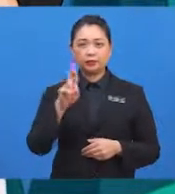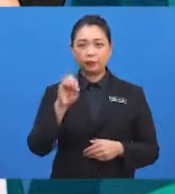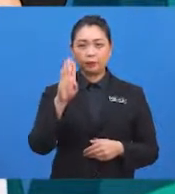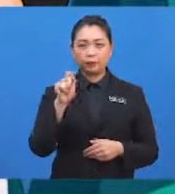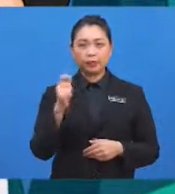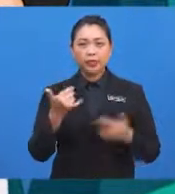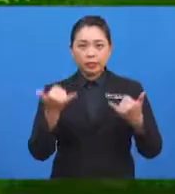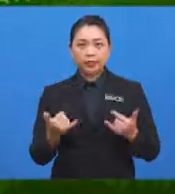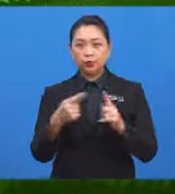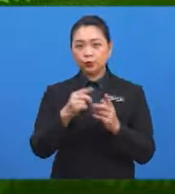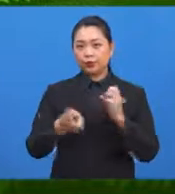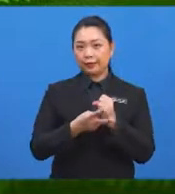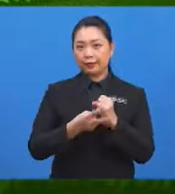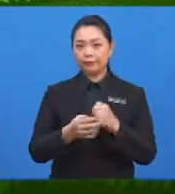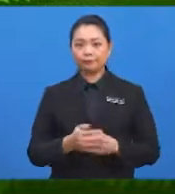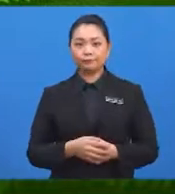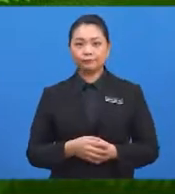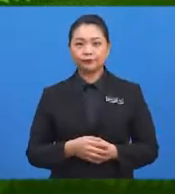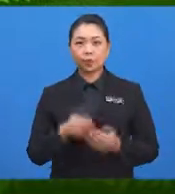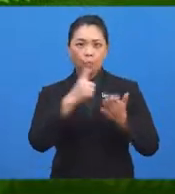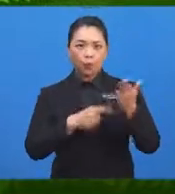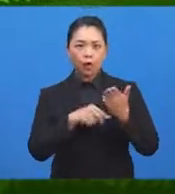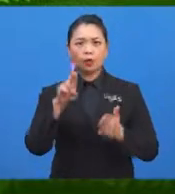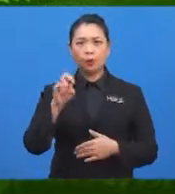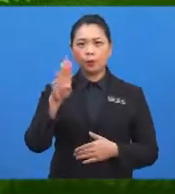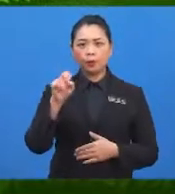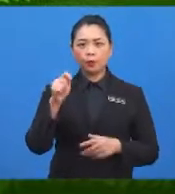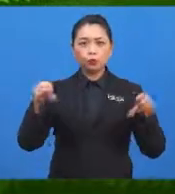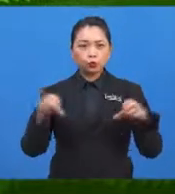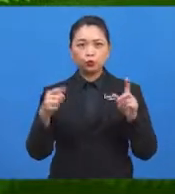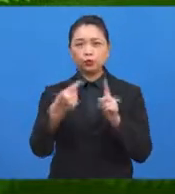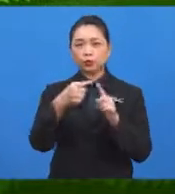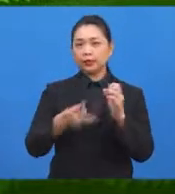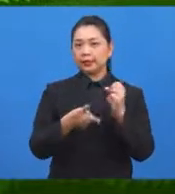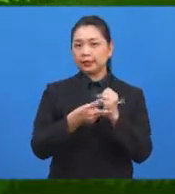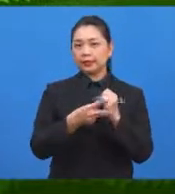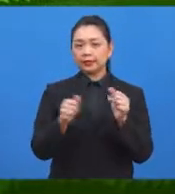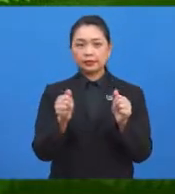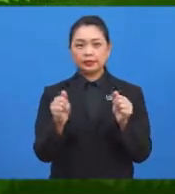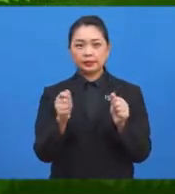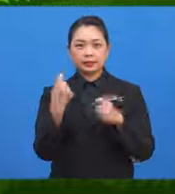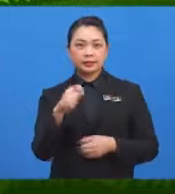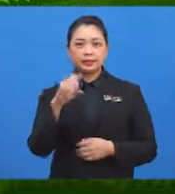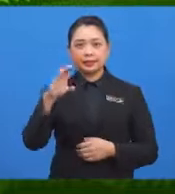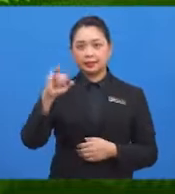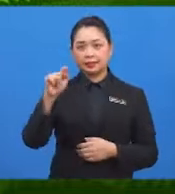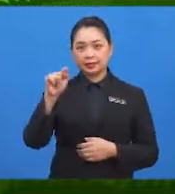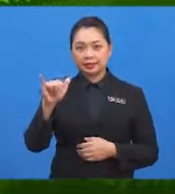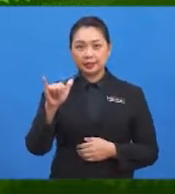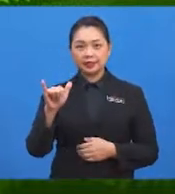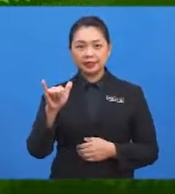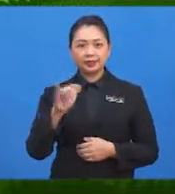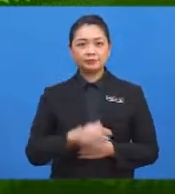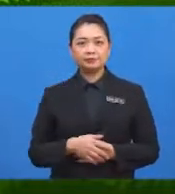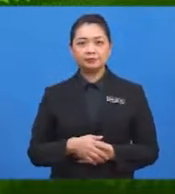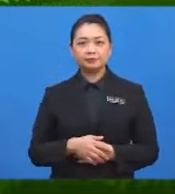the city. Oh, what can the robot do to save the city? Let's ask the robot. Hey robot, what can